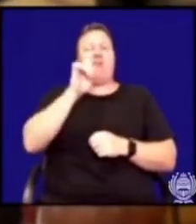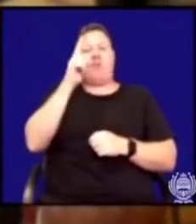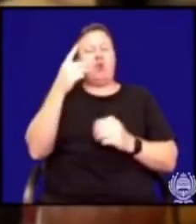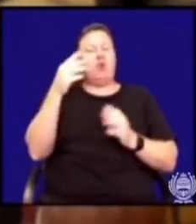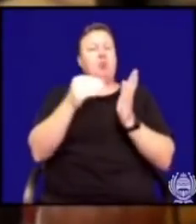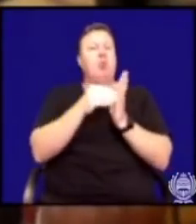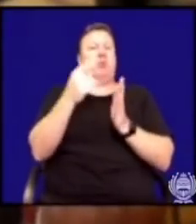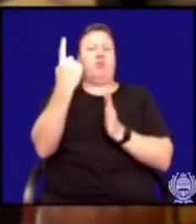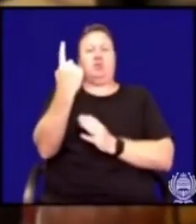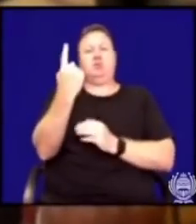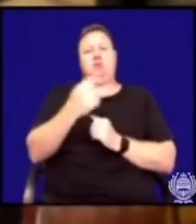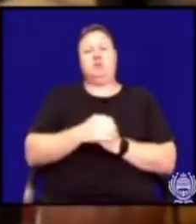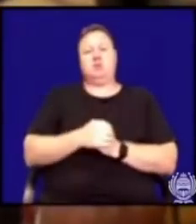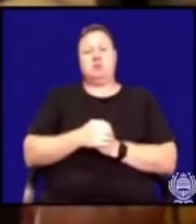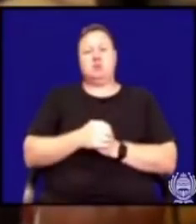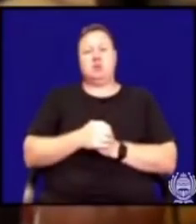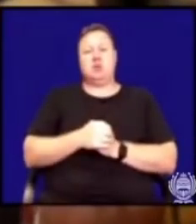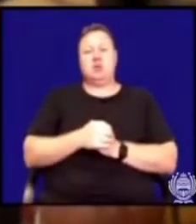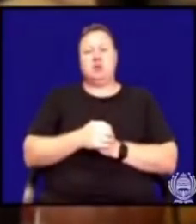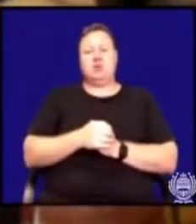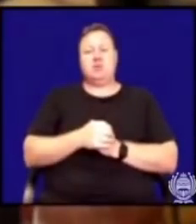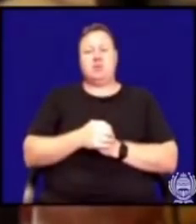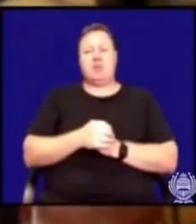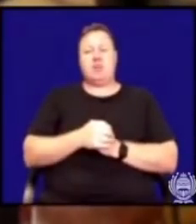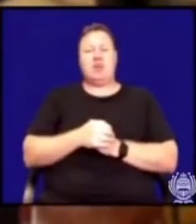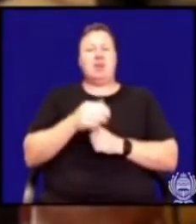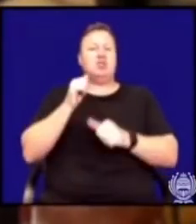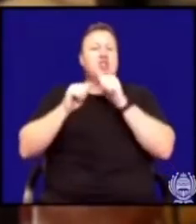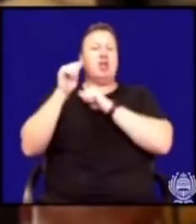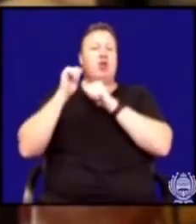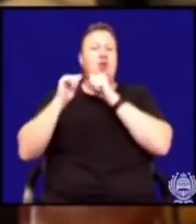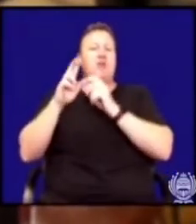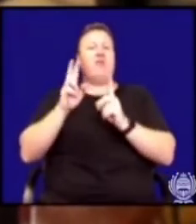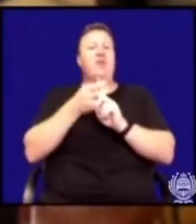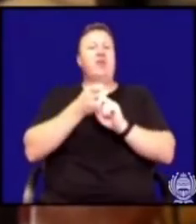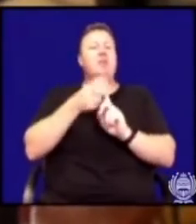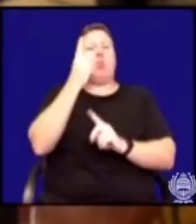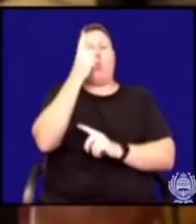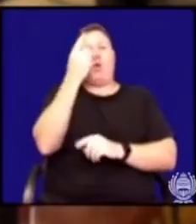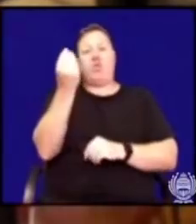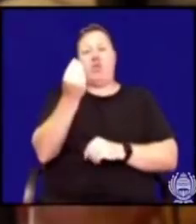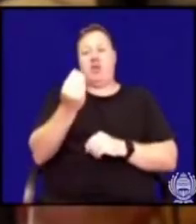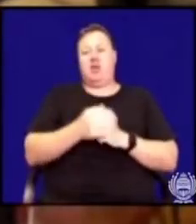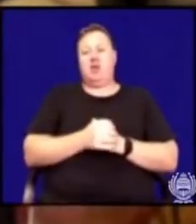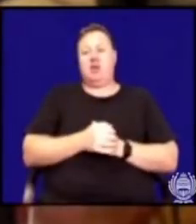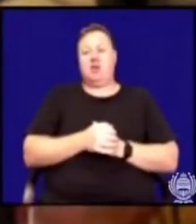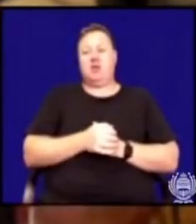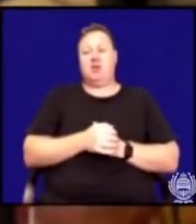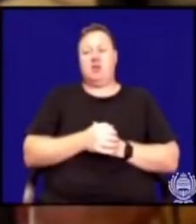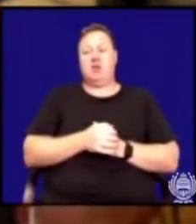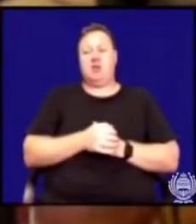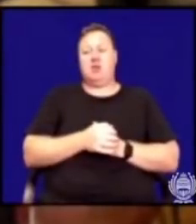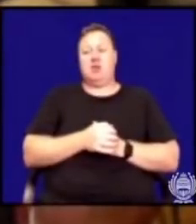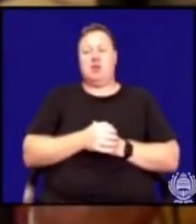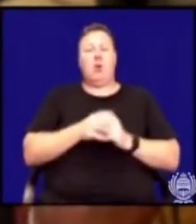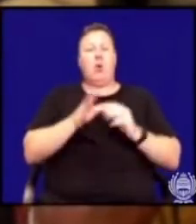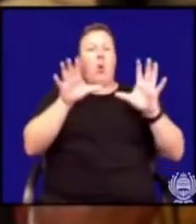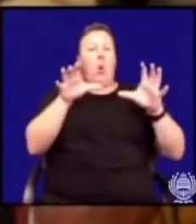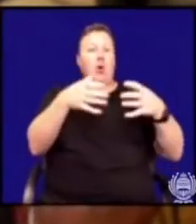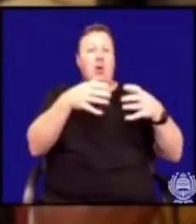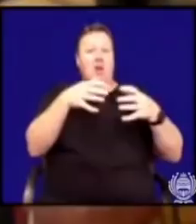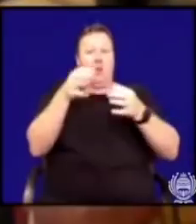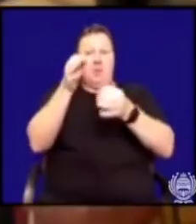like this. A generation that is victim to only one thing, an organization that has